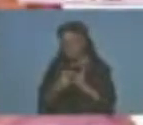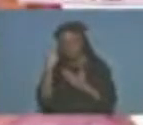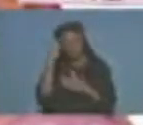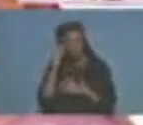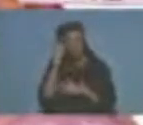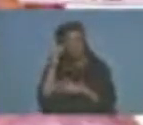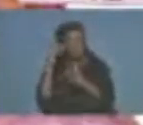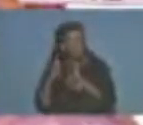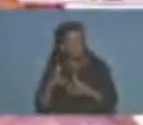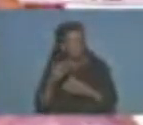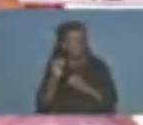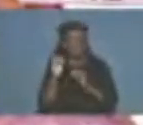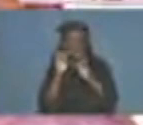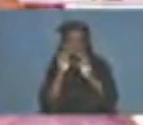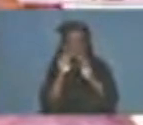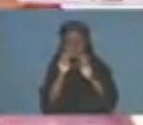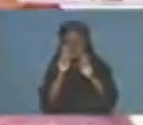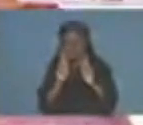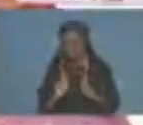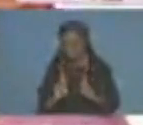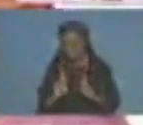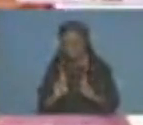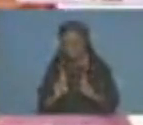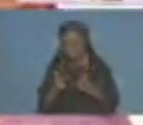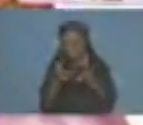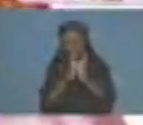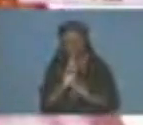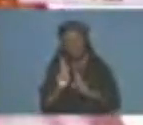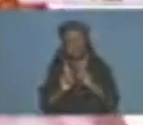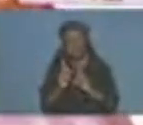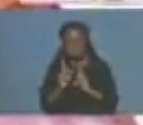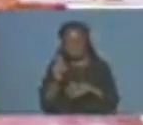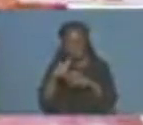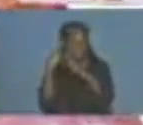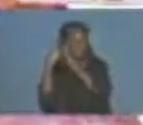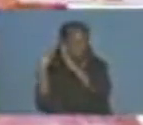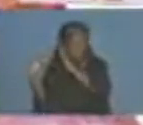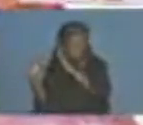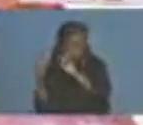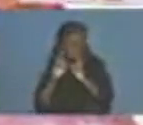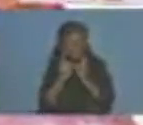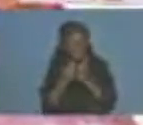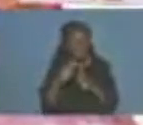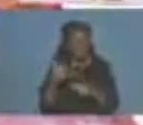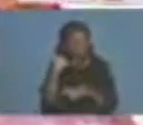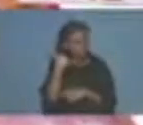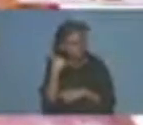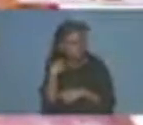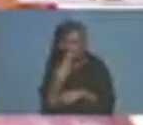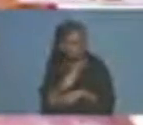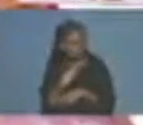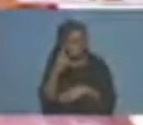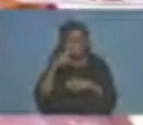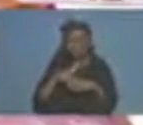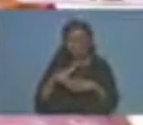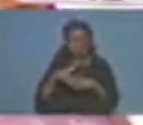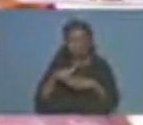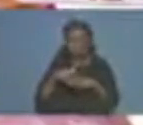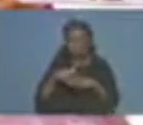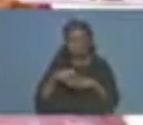viewing audience. And what we were asking persons to do, as far as the radio department is concerned, give us a call in the studio.